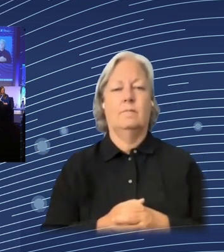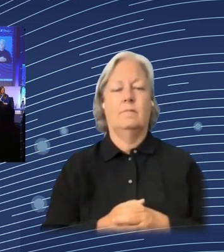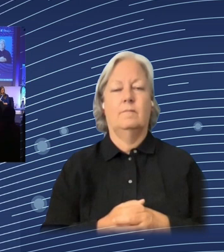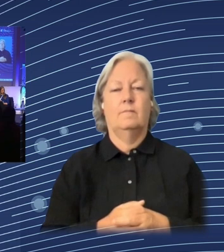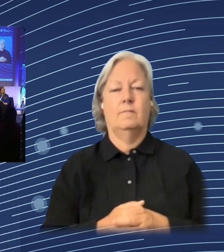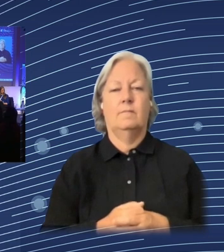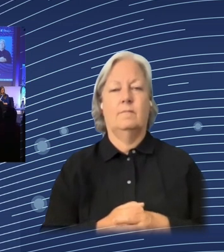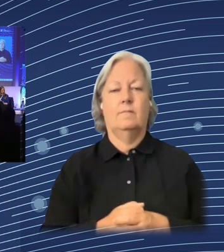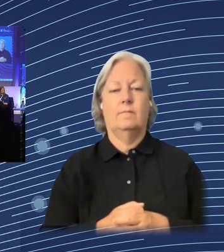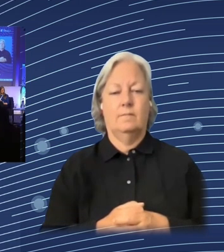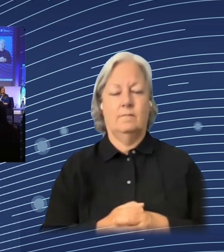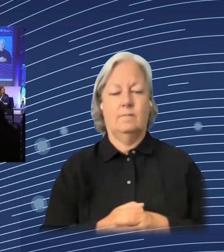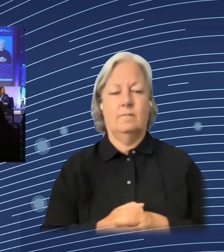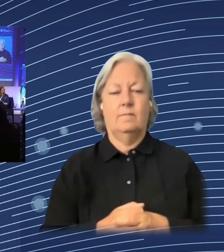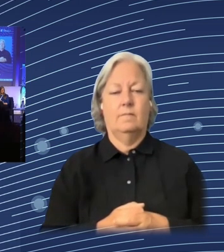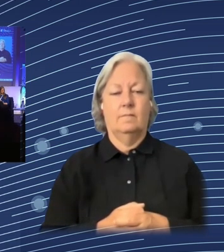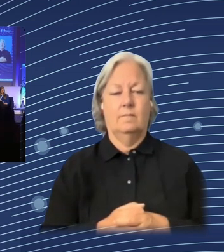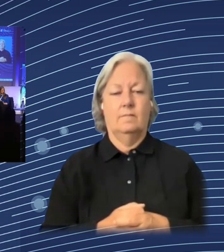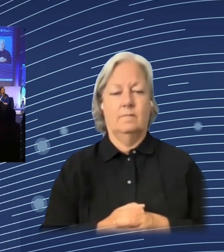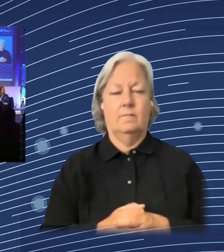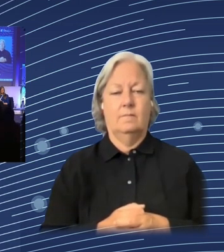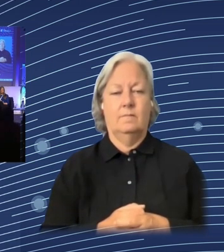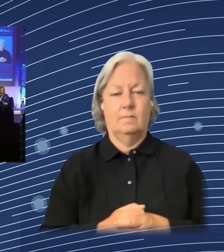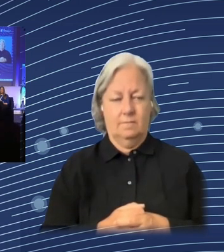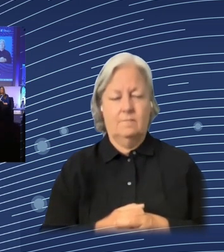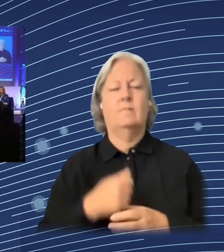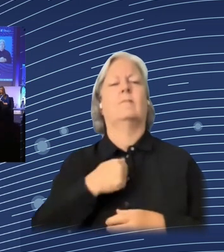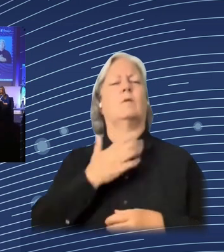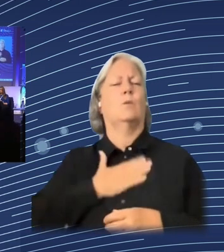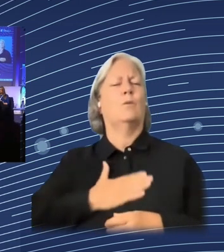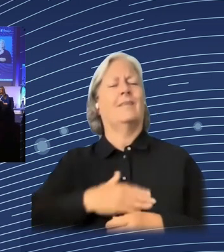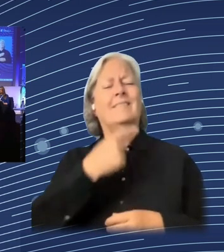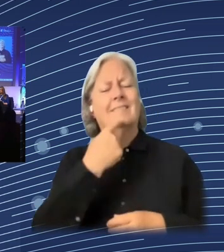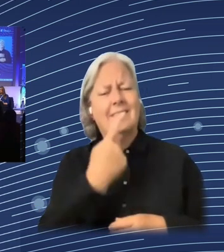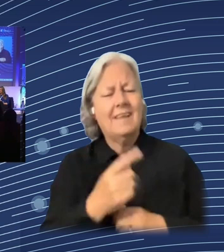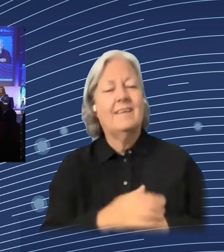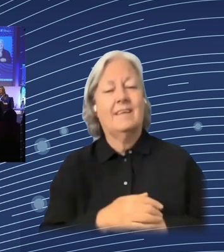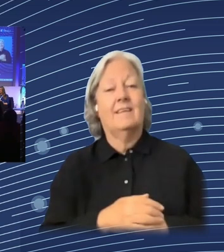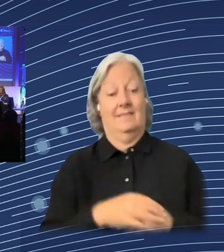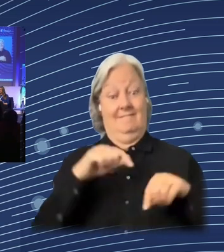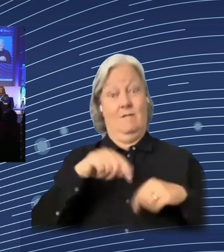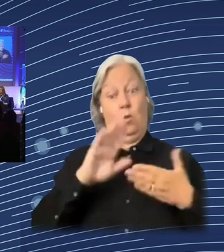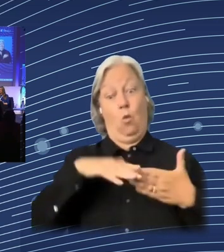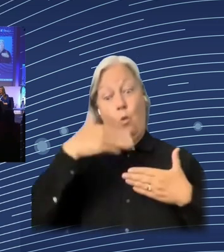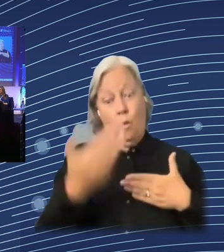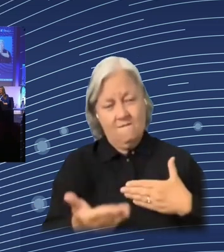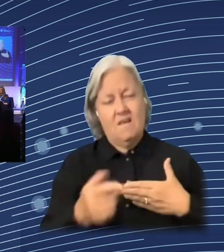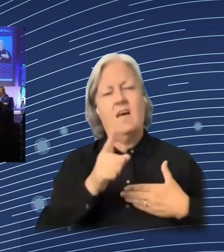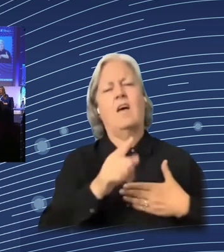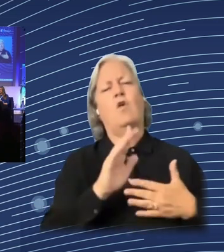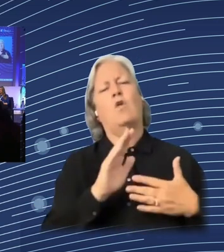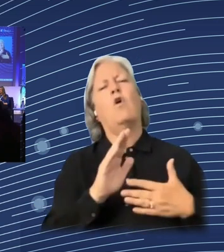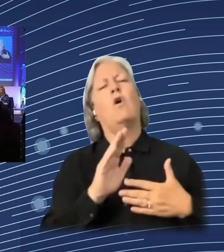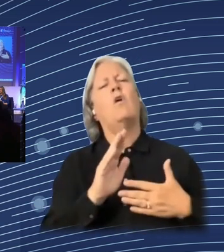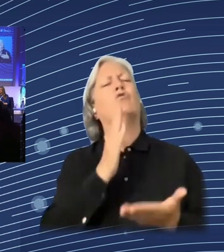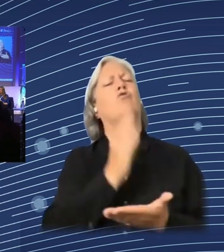And I'll benefit from this time to tell you that we have a coffee break after this breakout session, and then the next